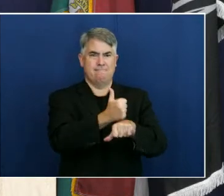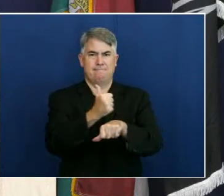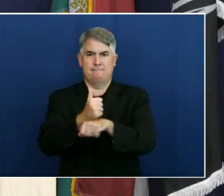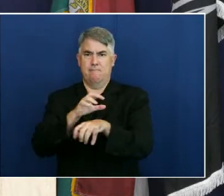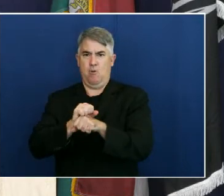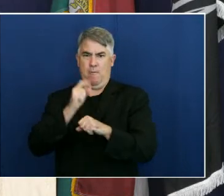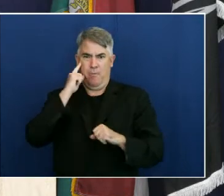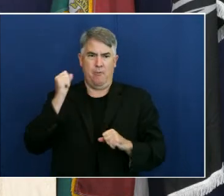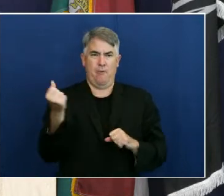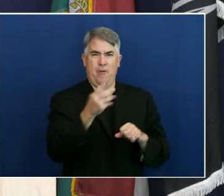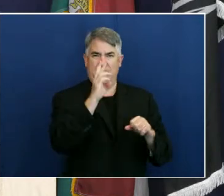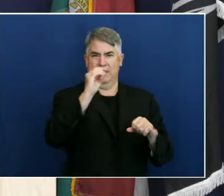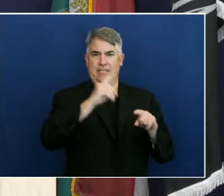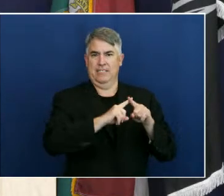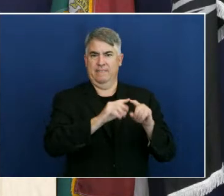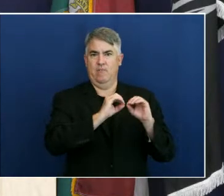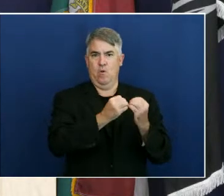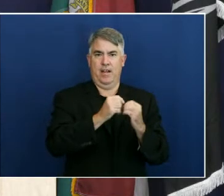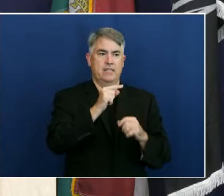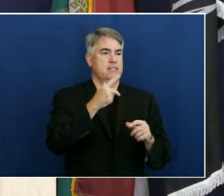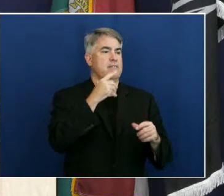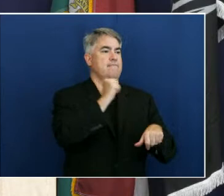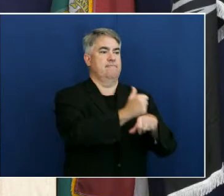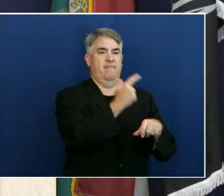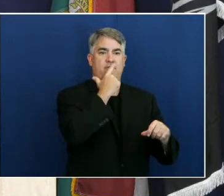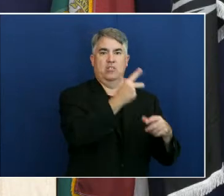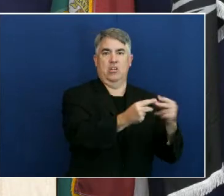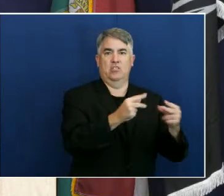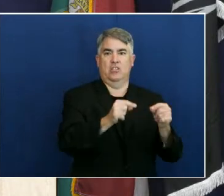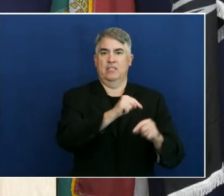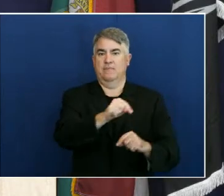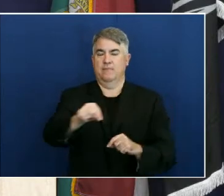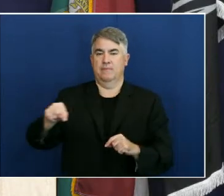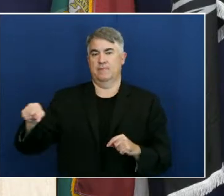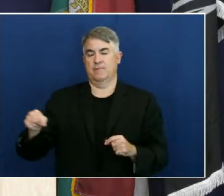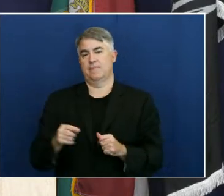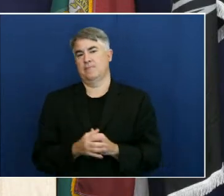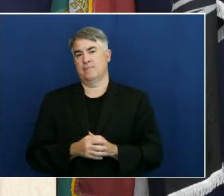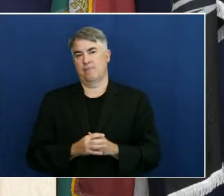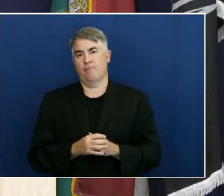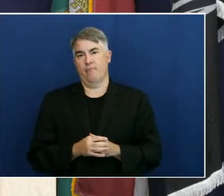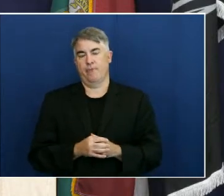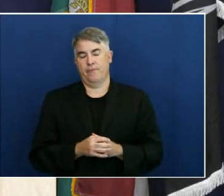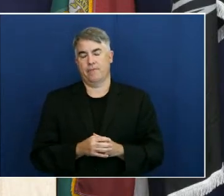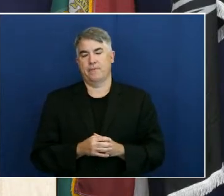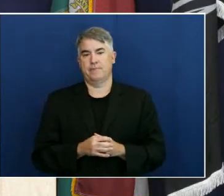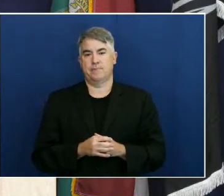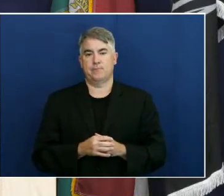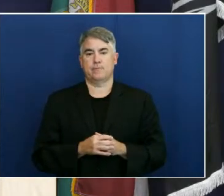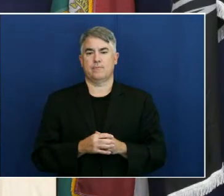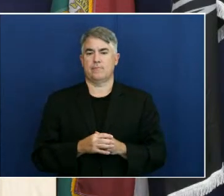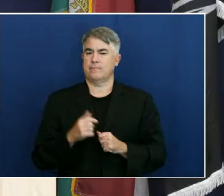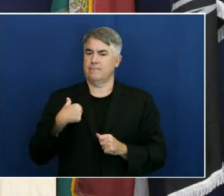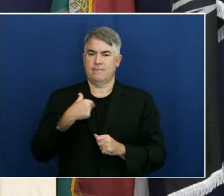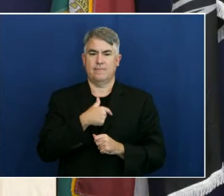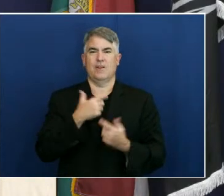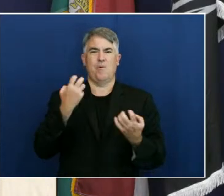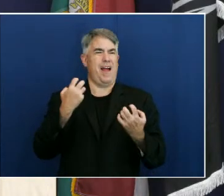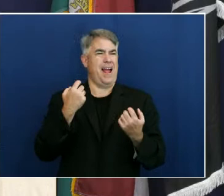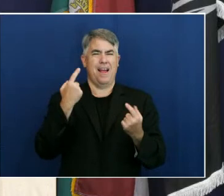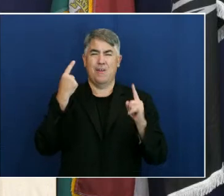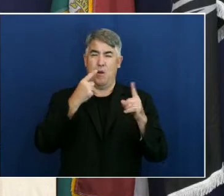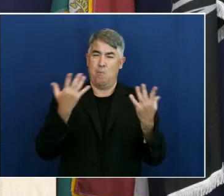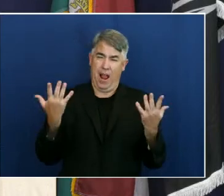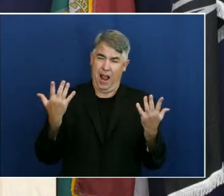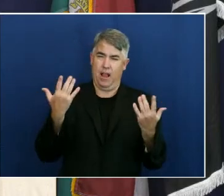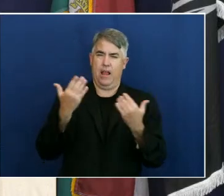that could come in and get a vaccine. So our efforts around the vaccine, again, continue to shift to make it more convenient, make it